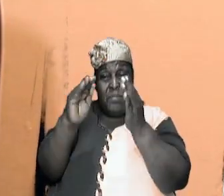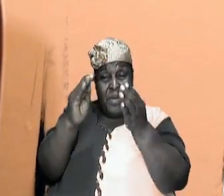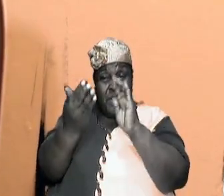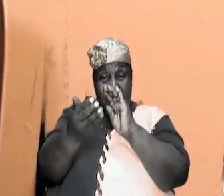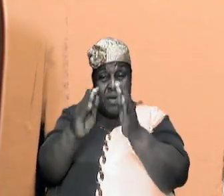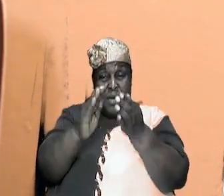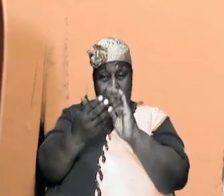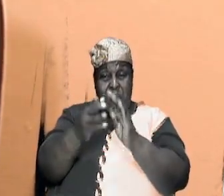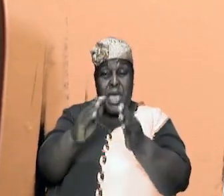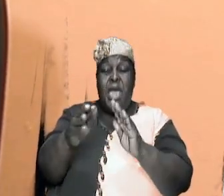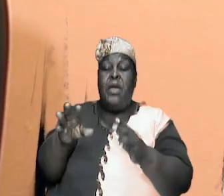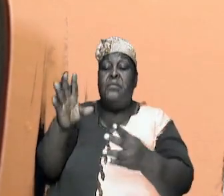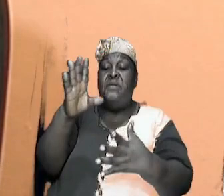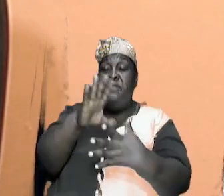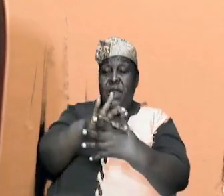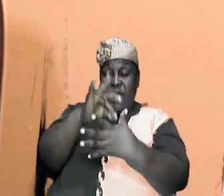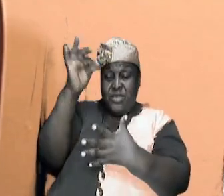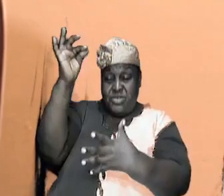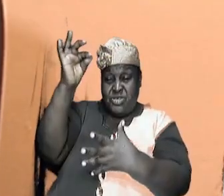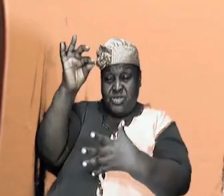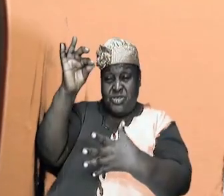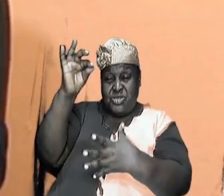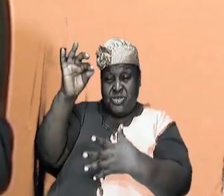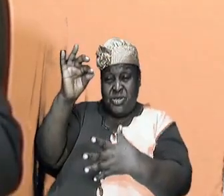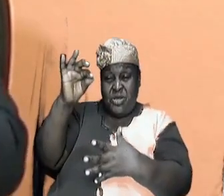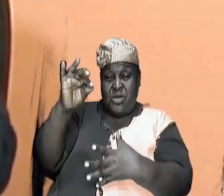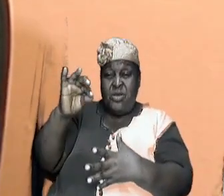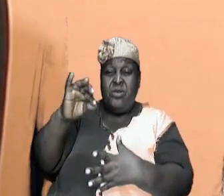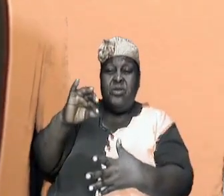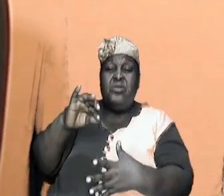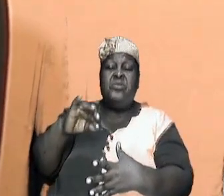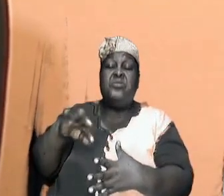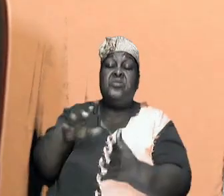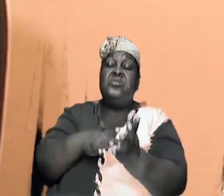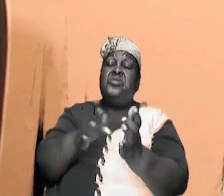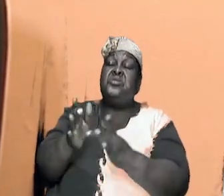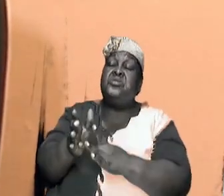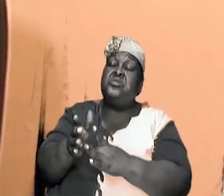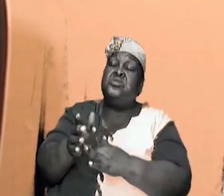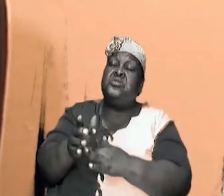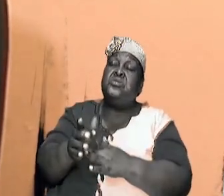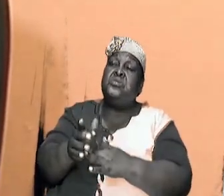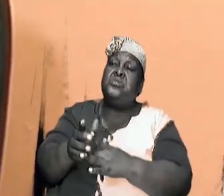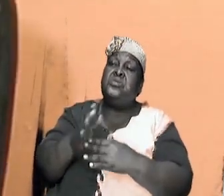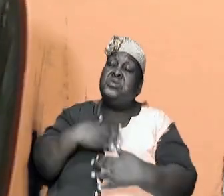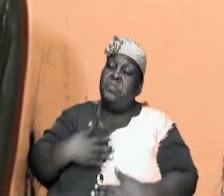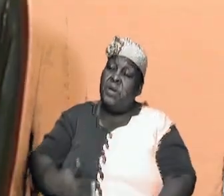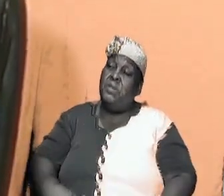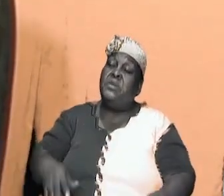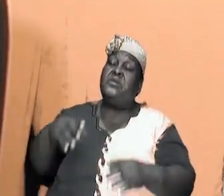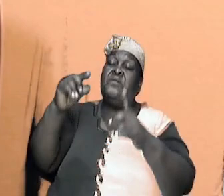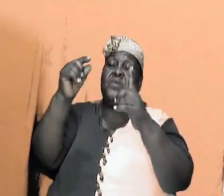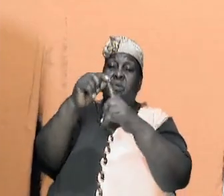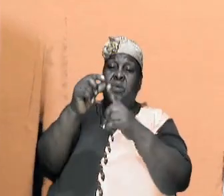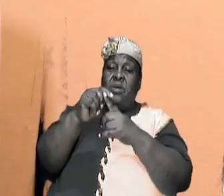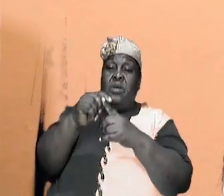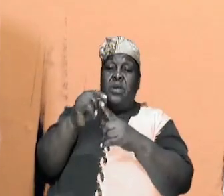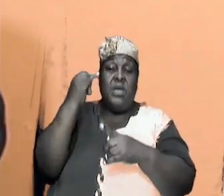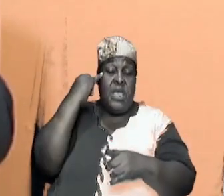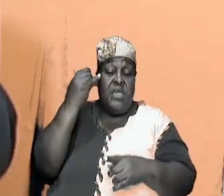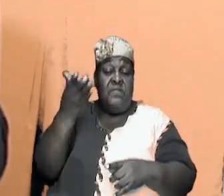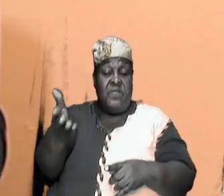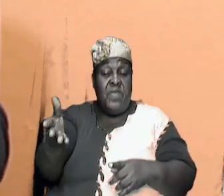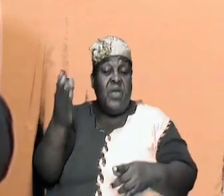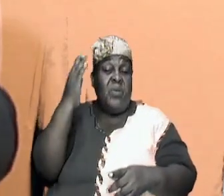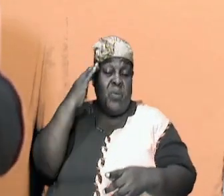flesh. The Word of God became flesh. So he was the embodiment of the Word. So if they knew the scriptures,